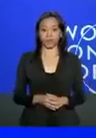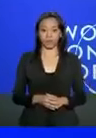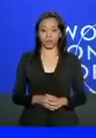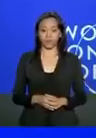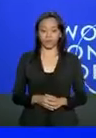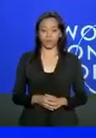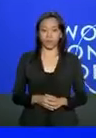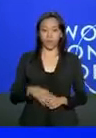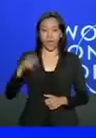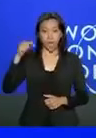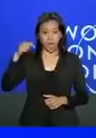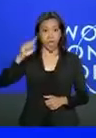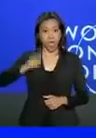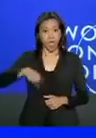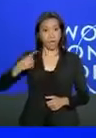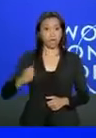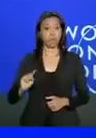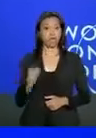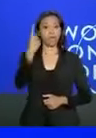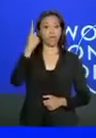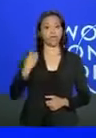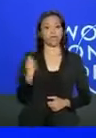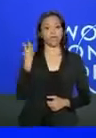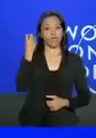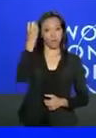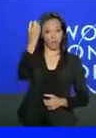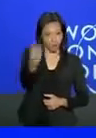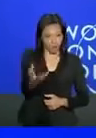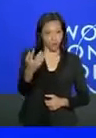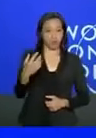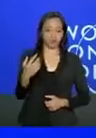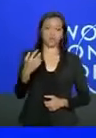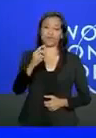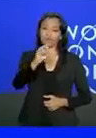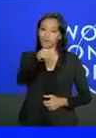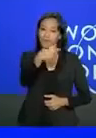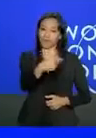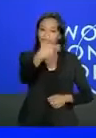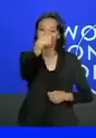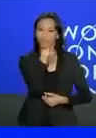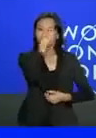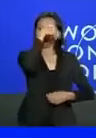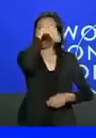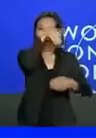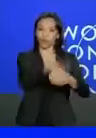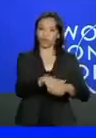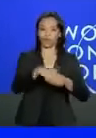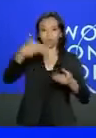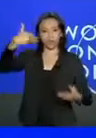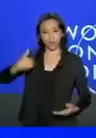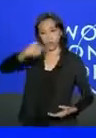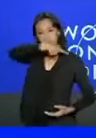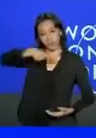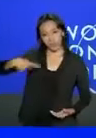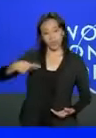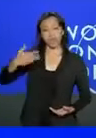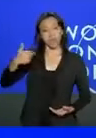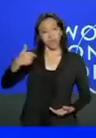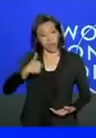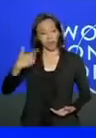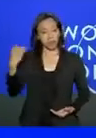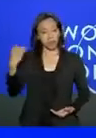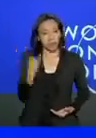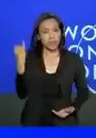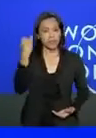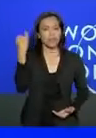Esta é a primeira viagem internacional que realizo após minha eleição. Prova da importância que atribuo